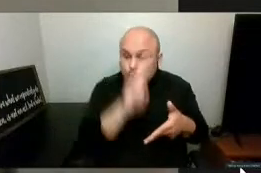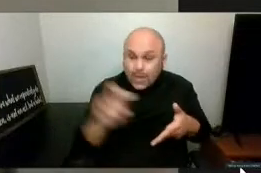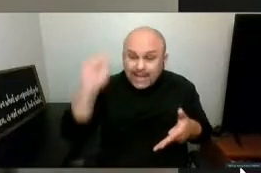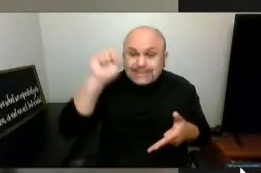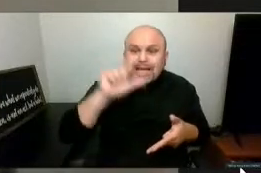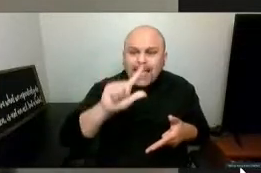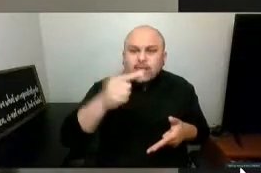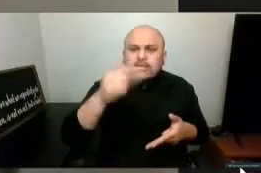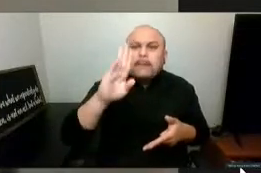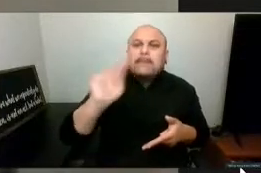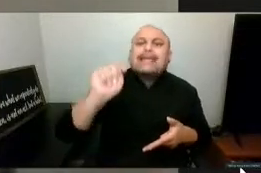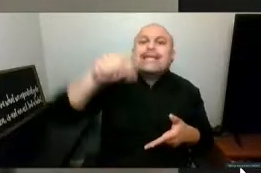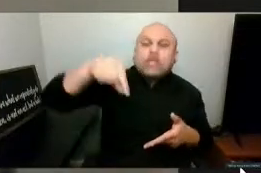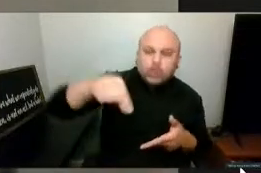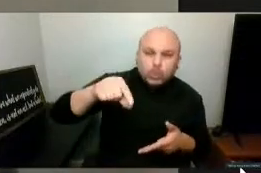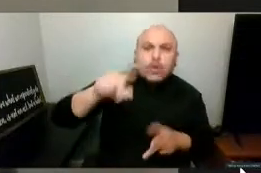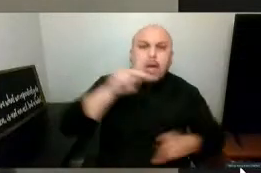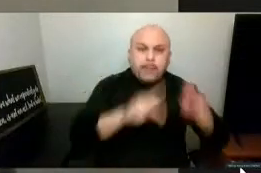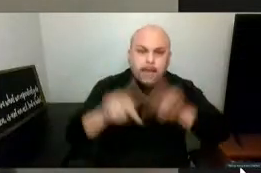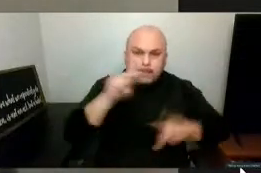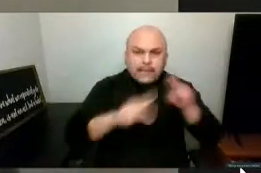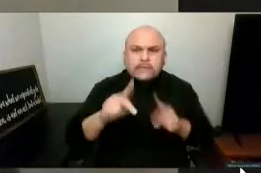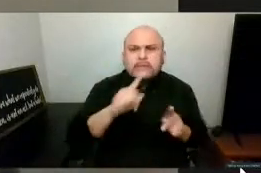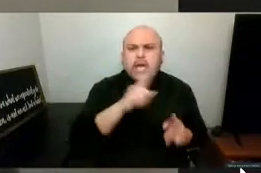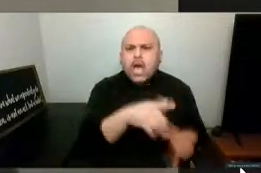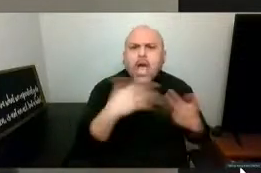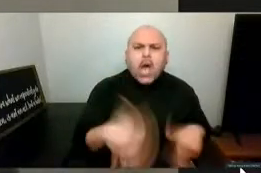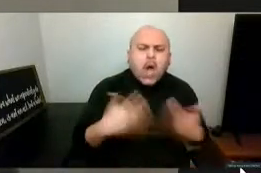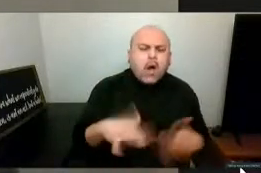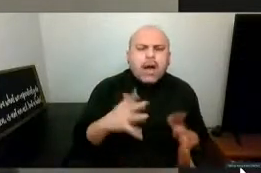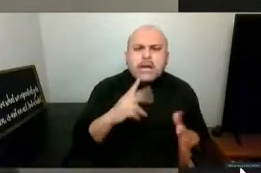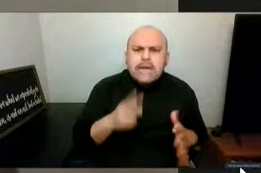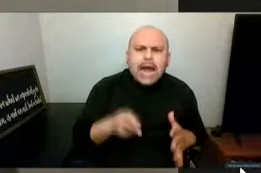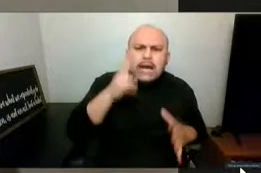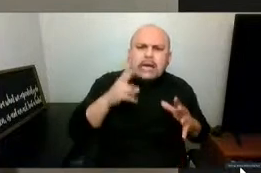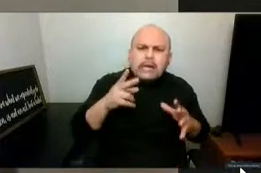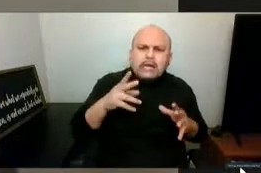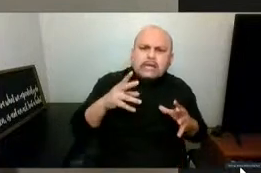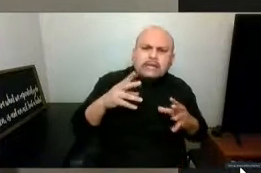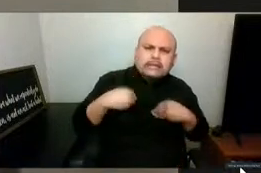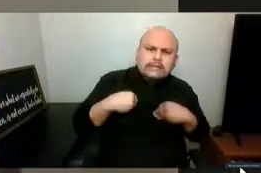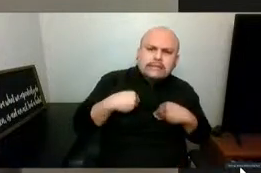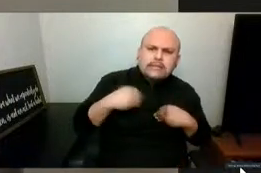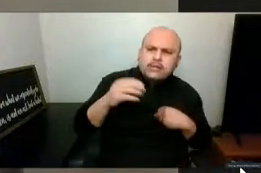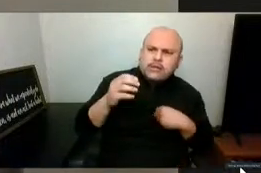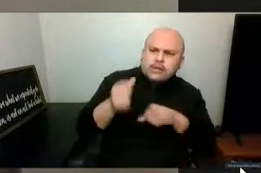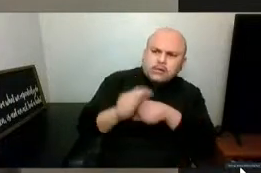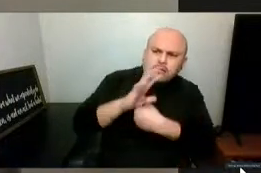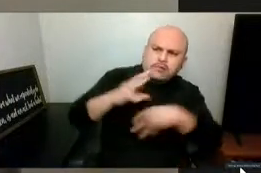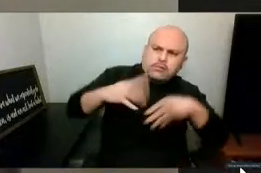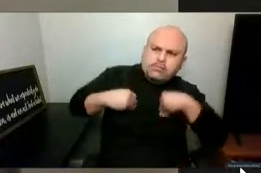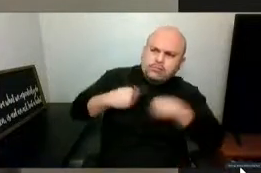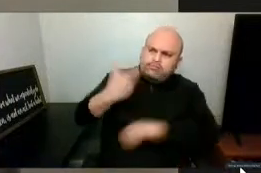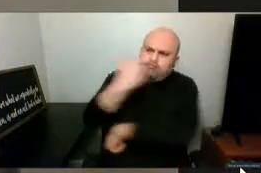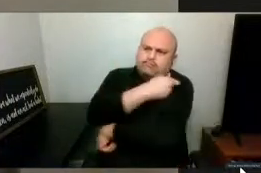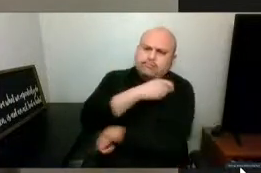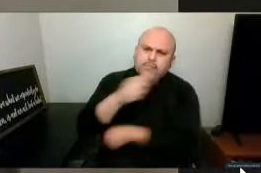LGBTQ population is highly accepting of the COVID-19 vaccine. In our